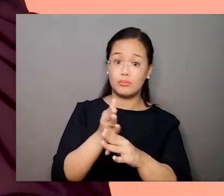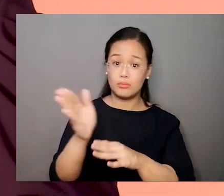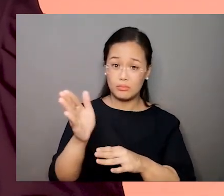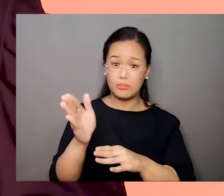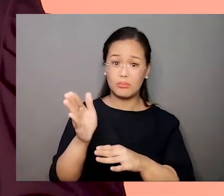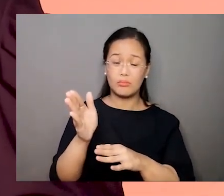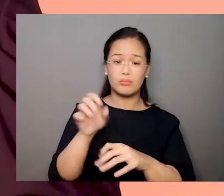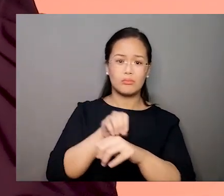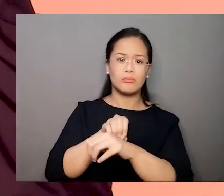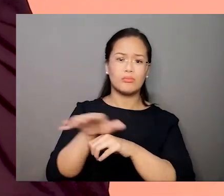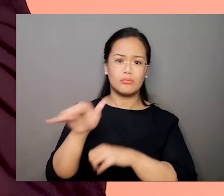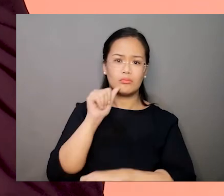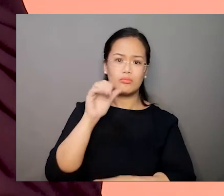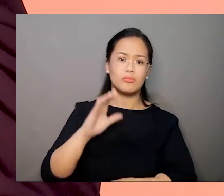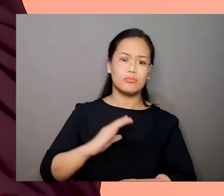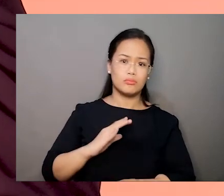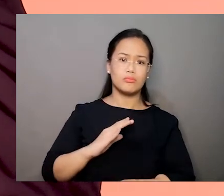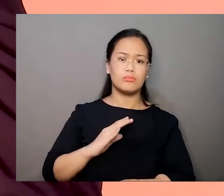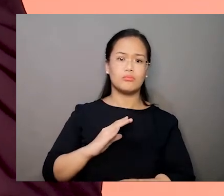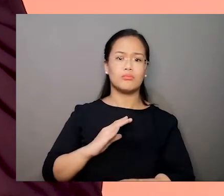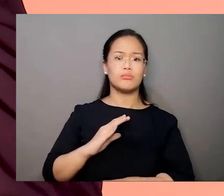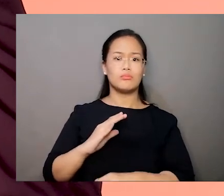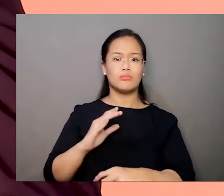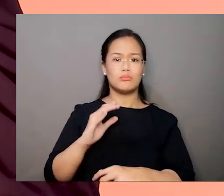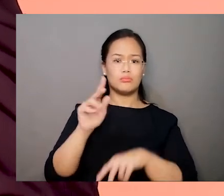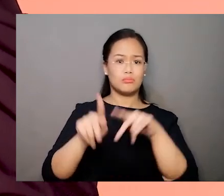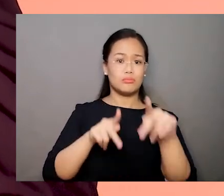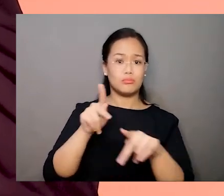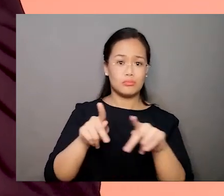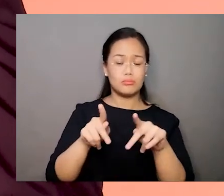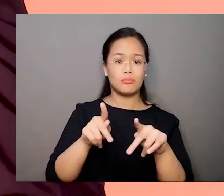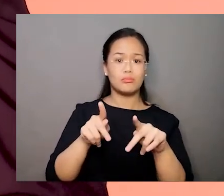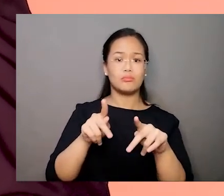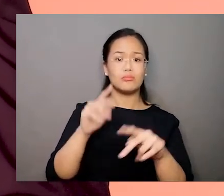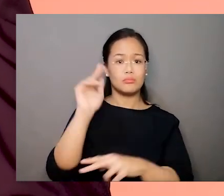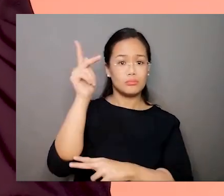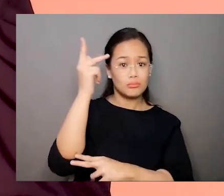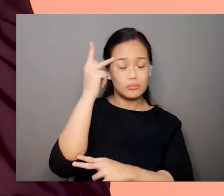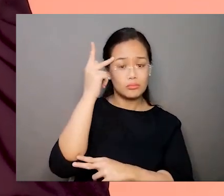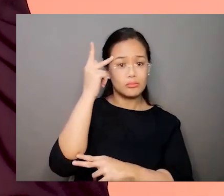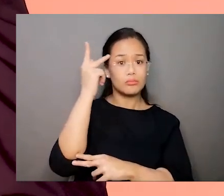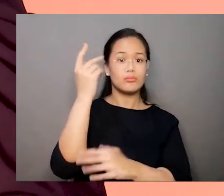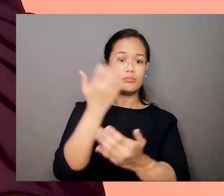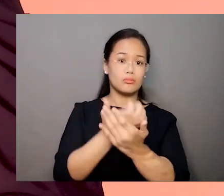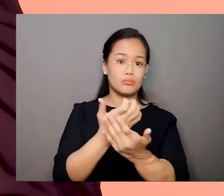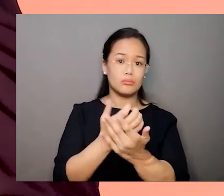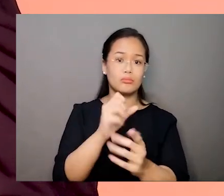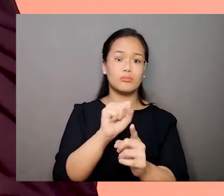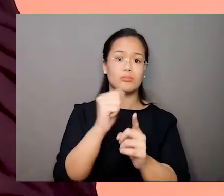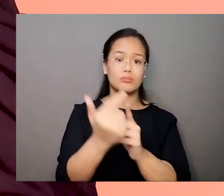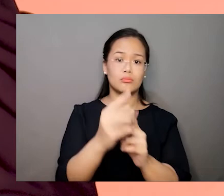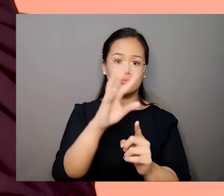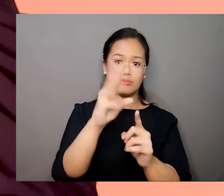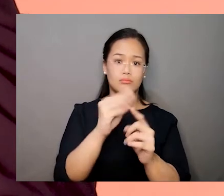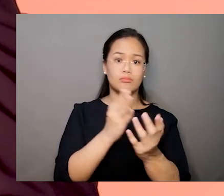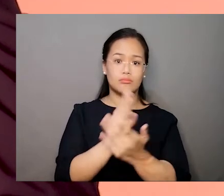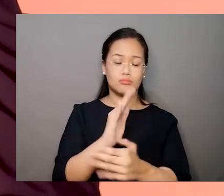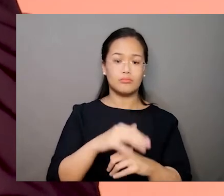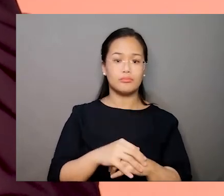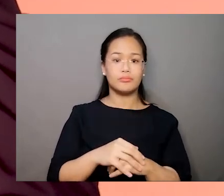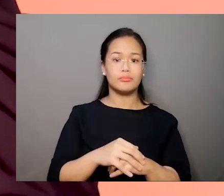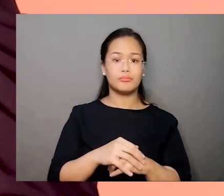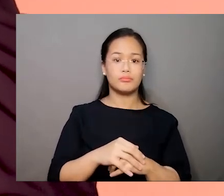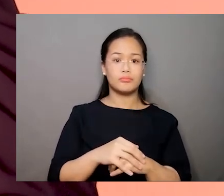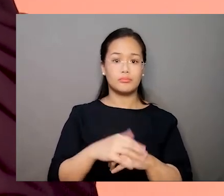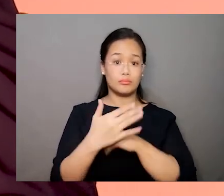equal enjoyment by women of their civil, political, economic, social, and cultural rights. States